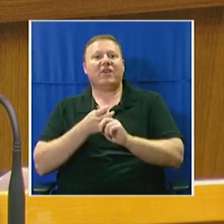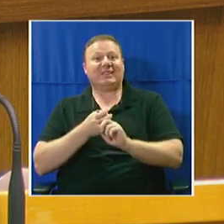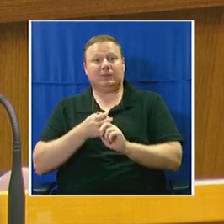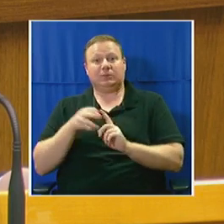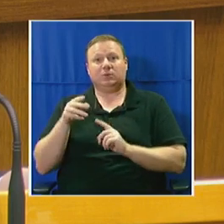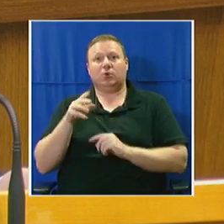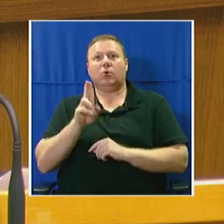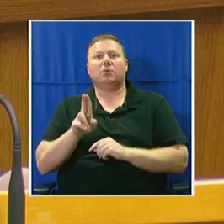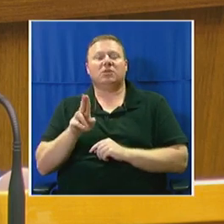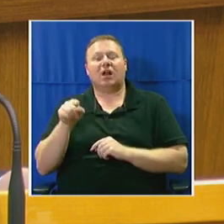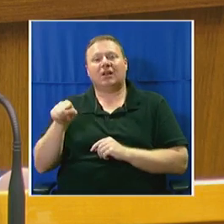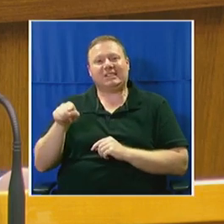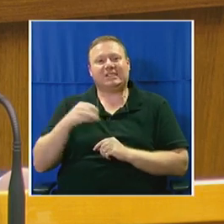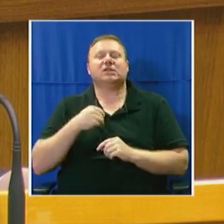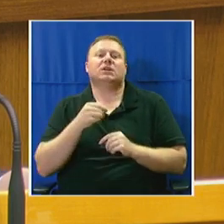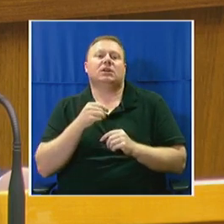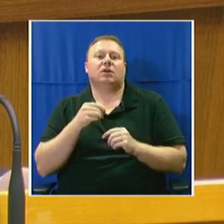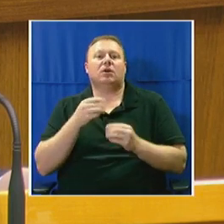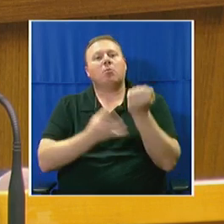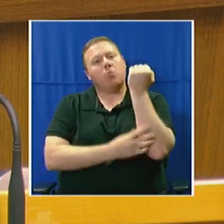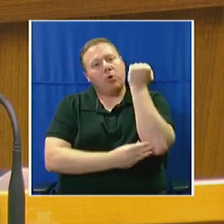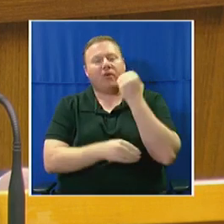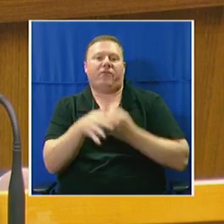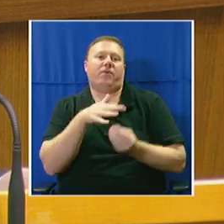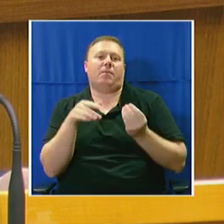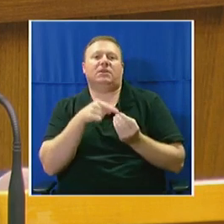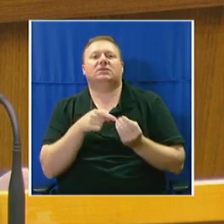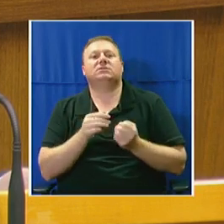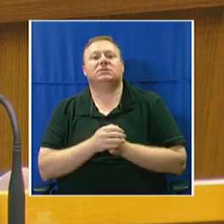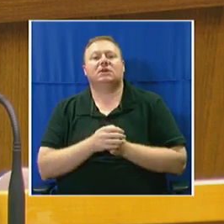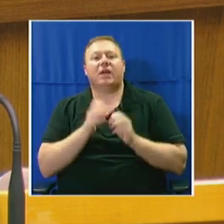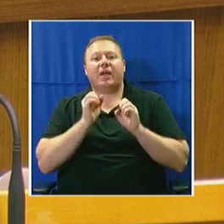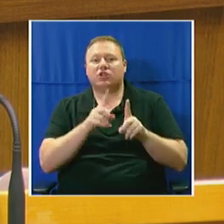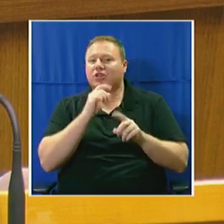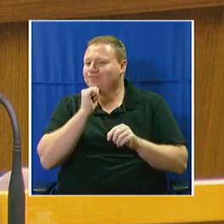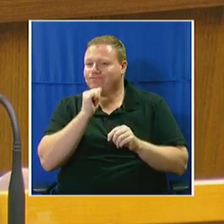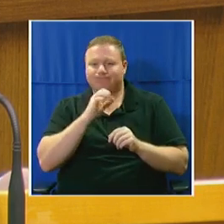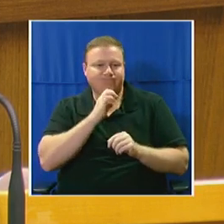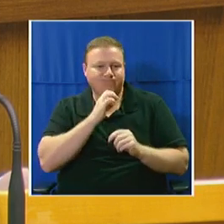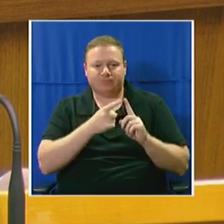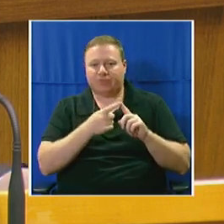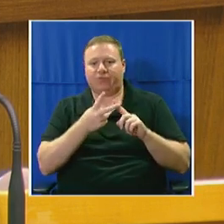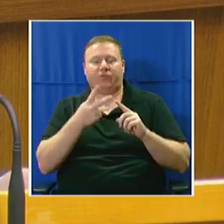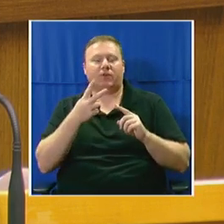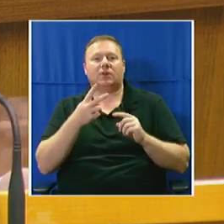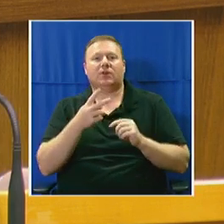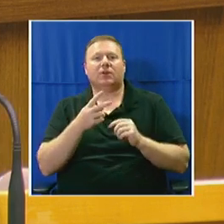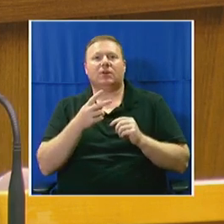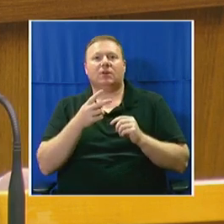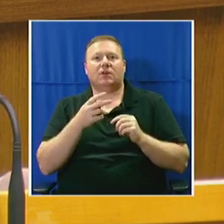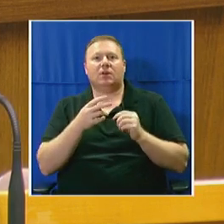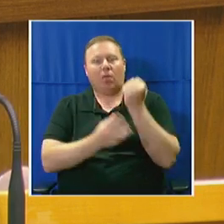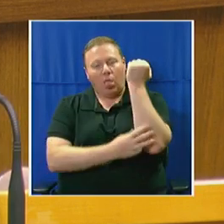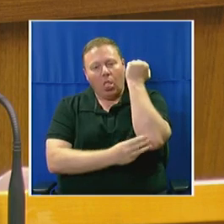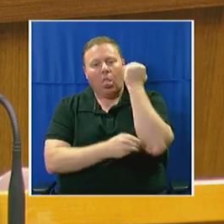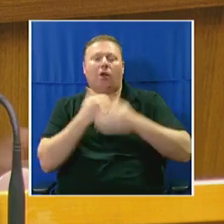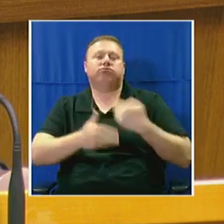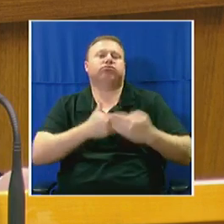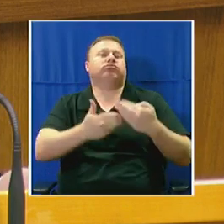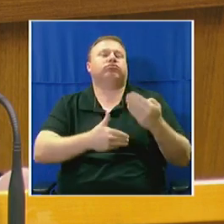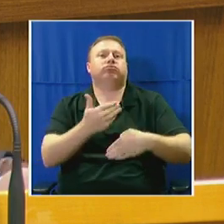opportunities to educate develop themselves furthermore the Research indicates that majority of young women